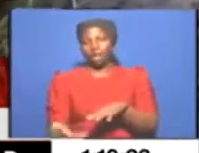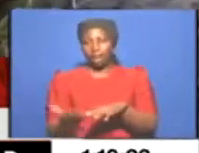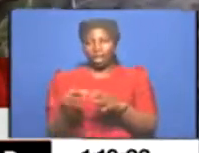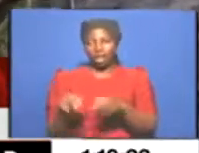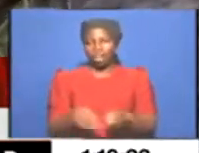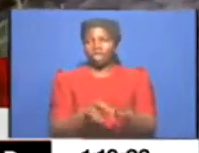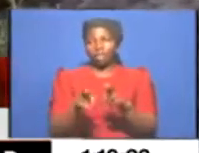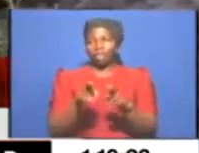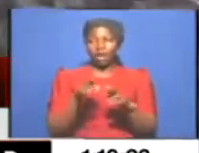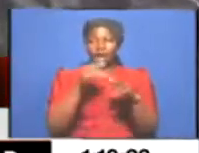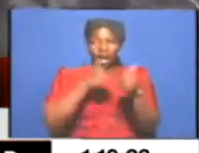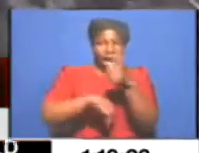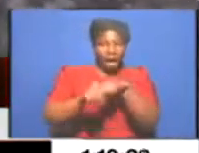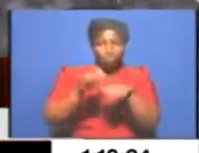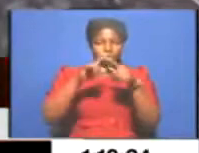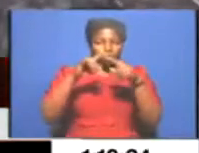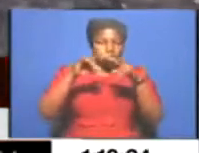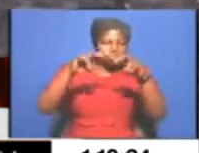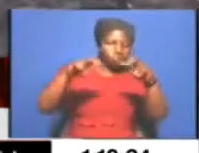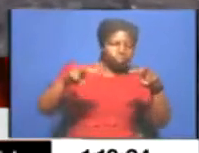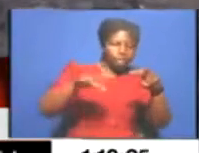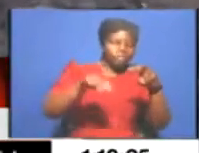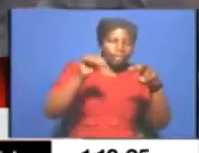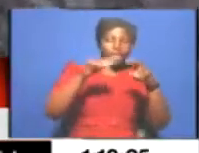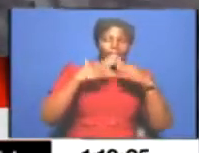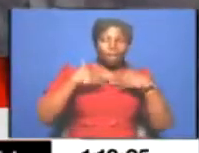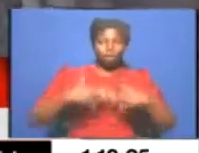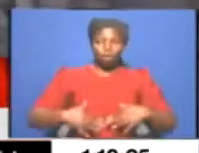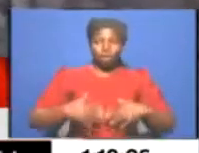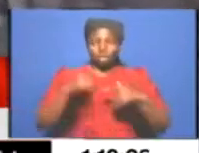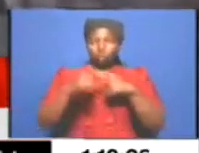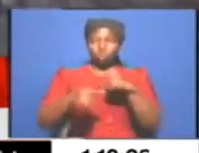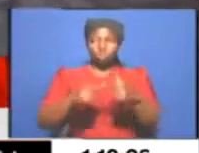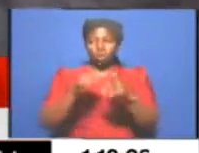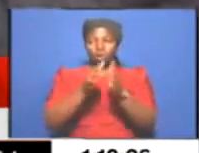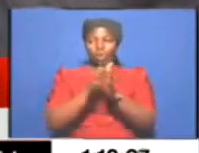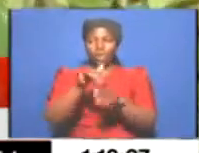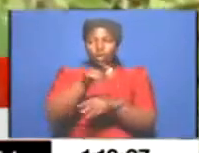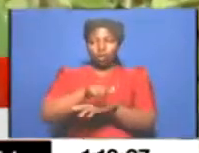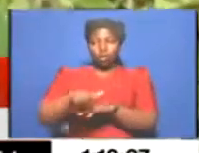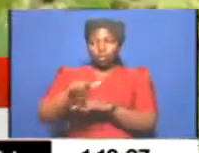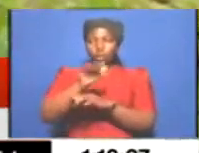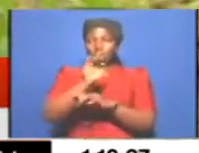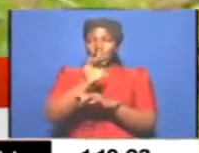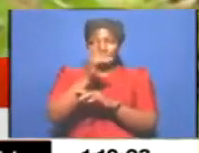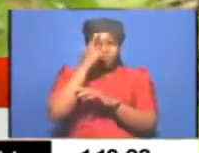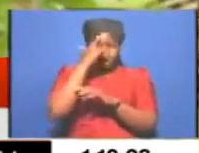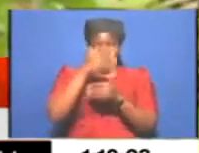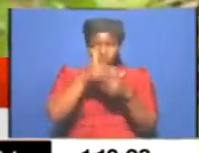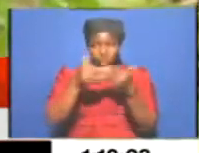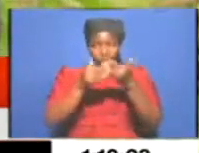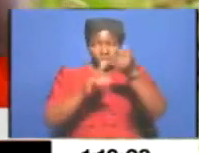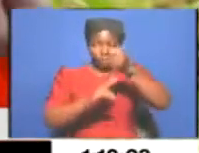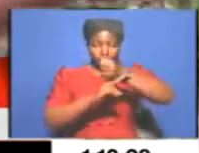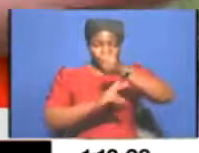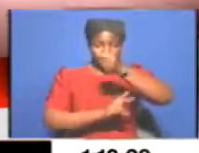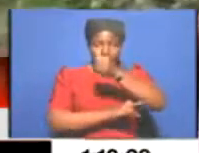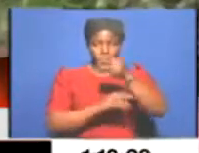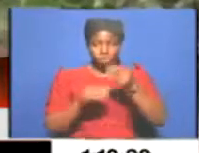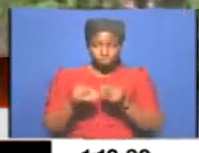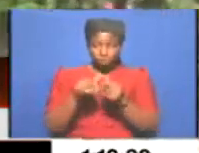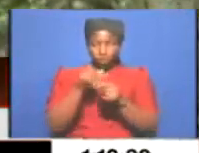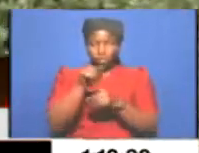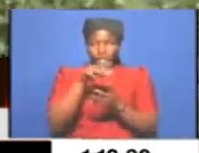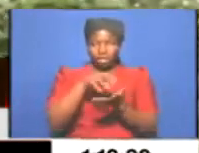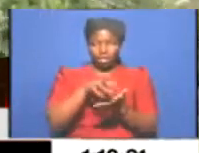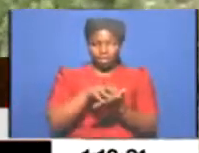trace and retrieve their bodies are ongoing, with locals calling for the construction of footbridge to avert such incidents. Hii